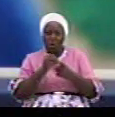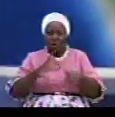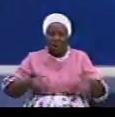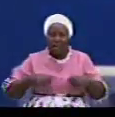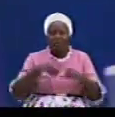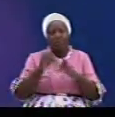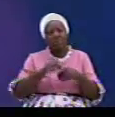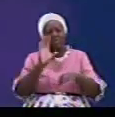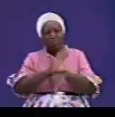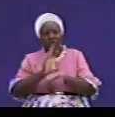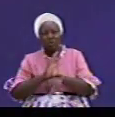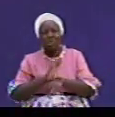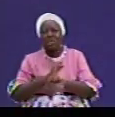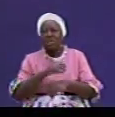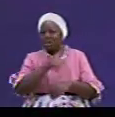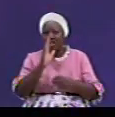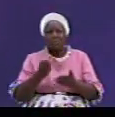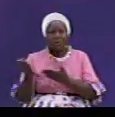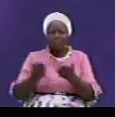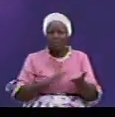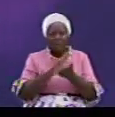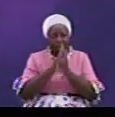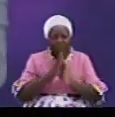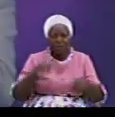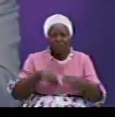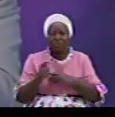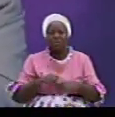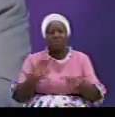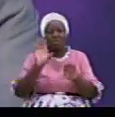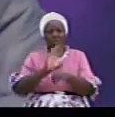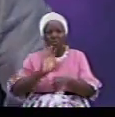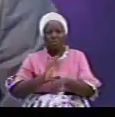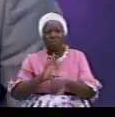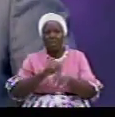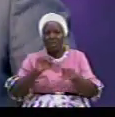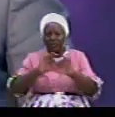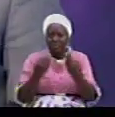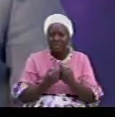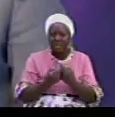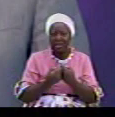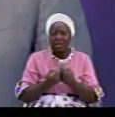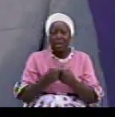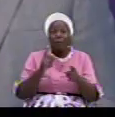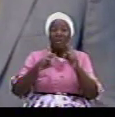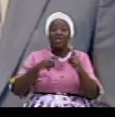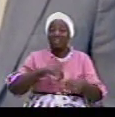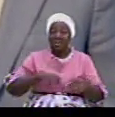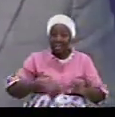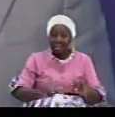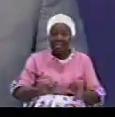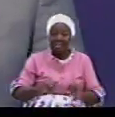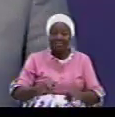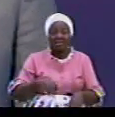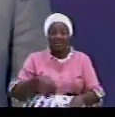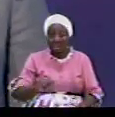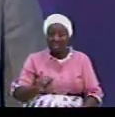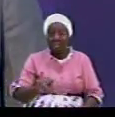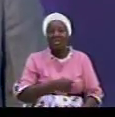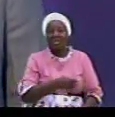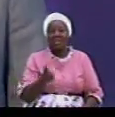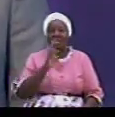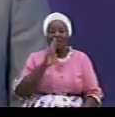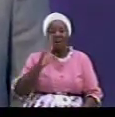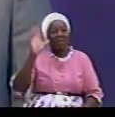family, peace in the community. All the same, they're adamant. It's the nature of